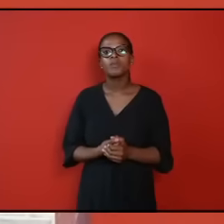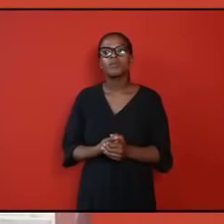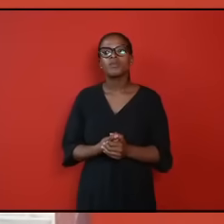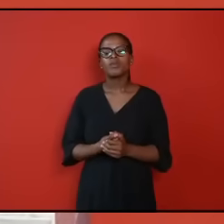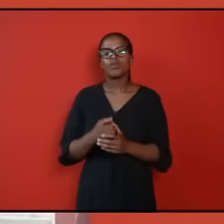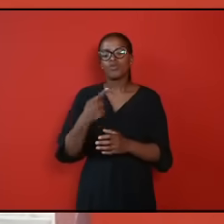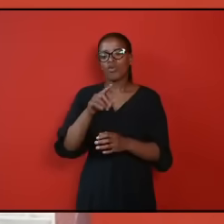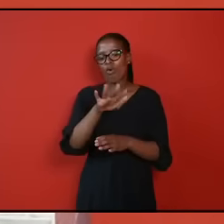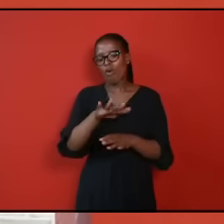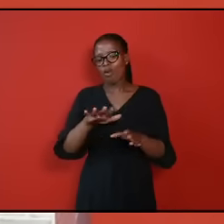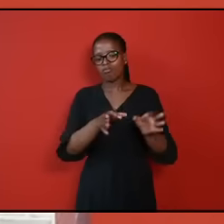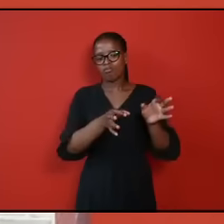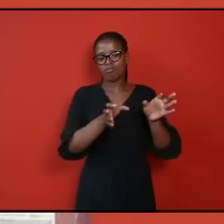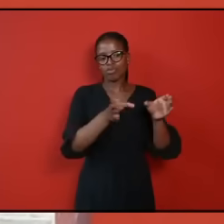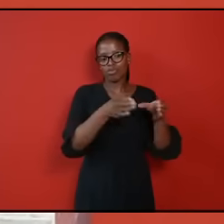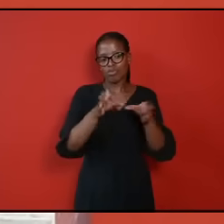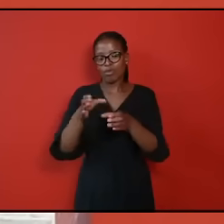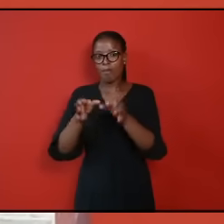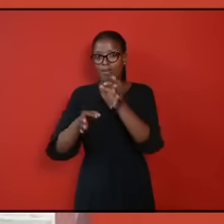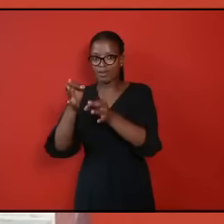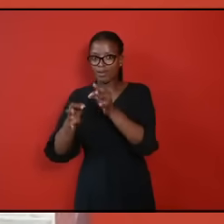political parties.